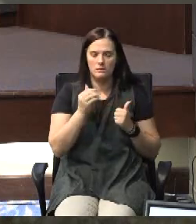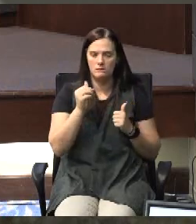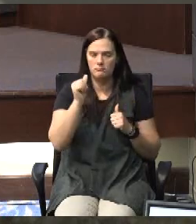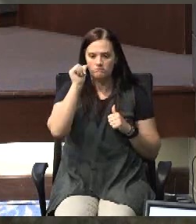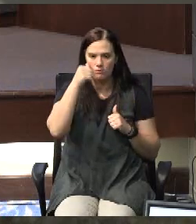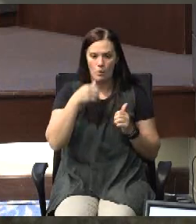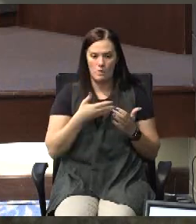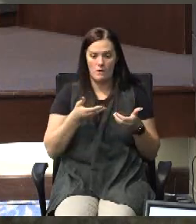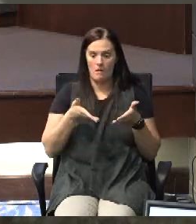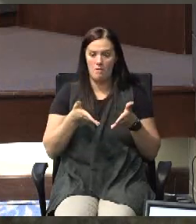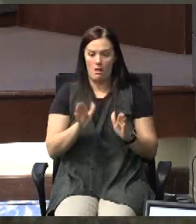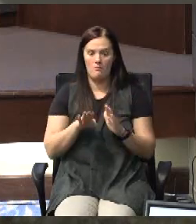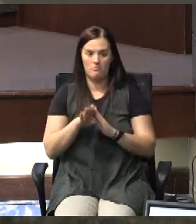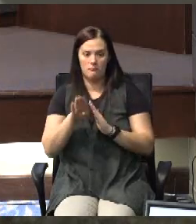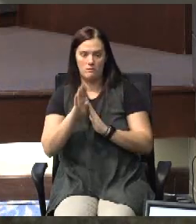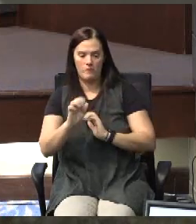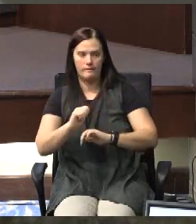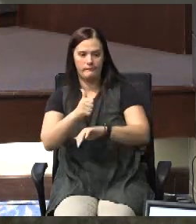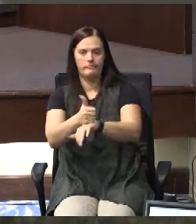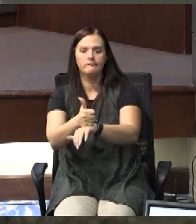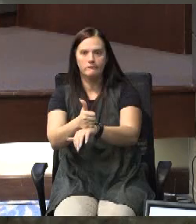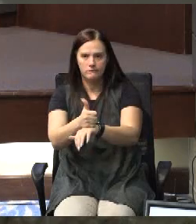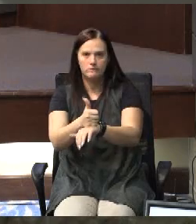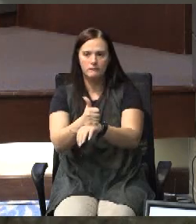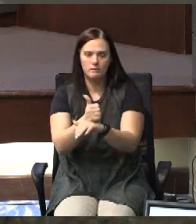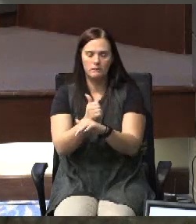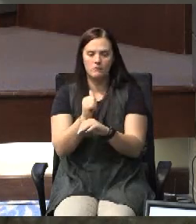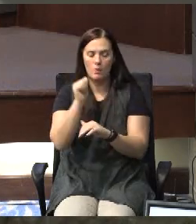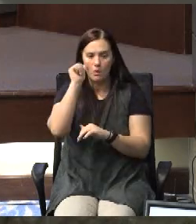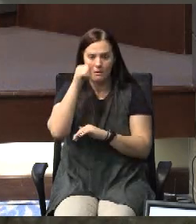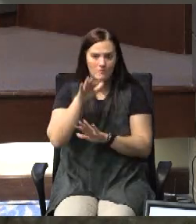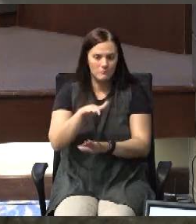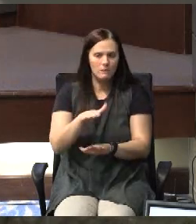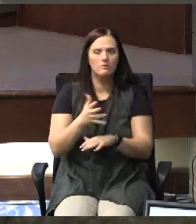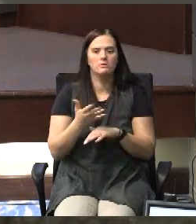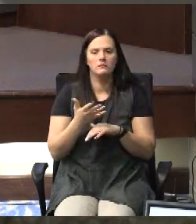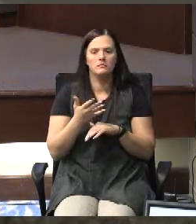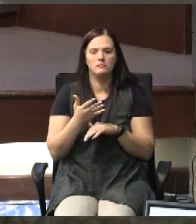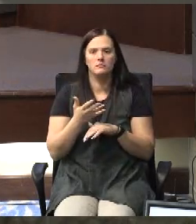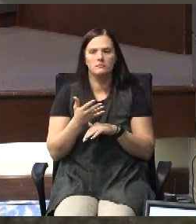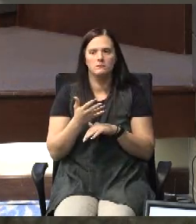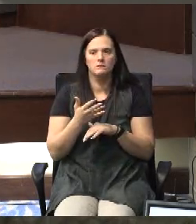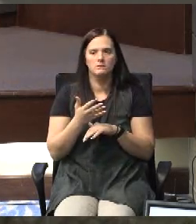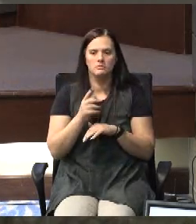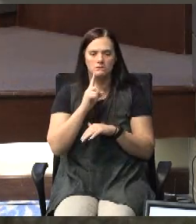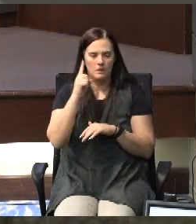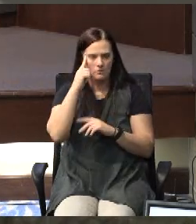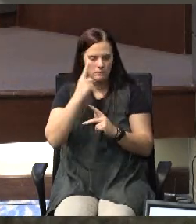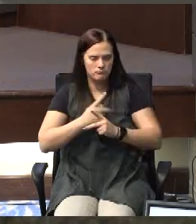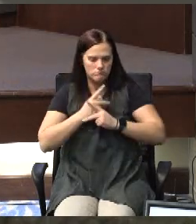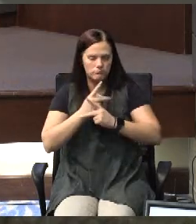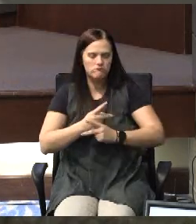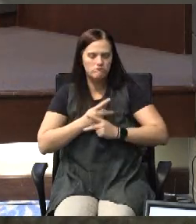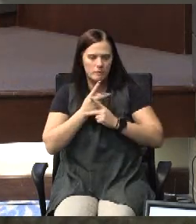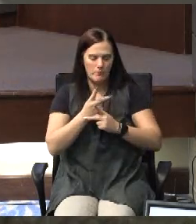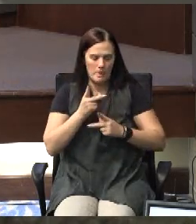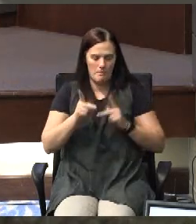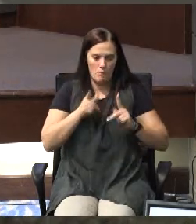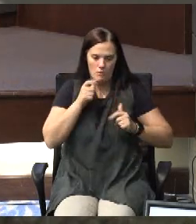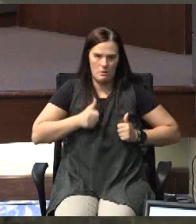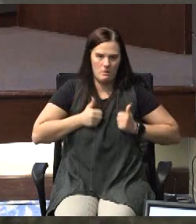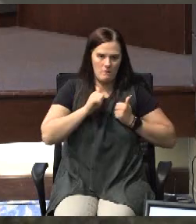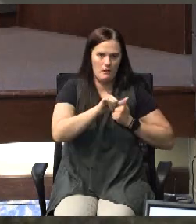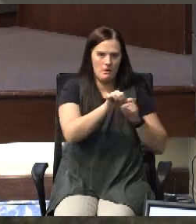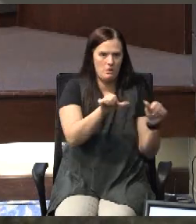a development to come in, and remind them, hey, you know, be mindful of the residents in